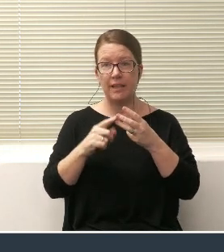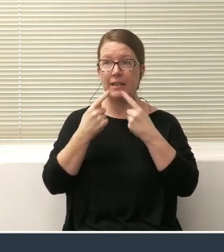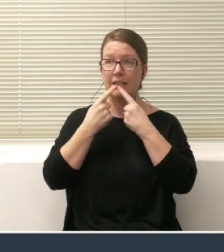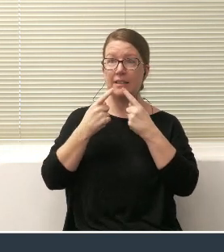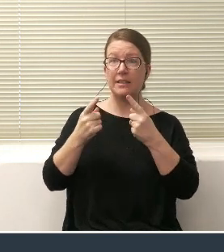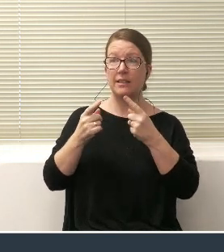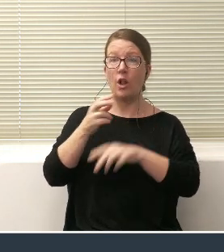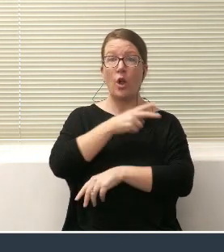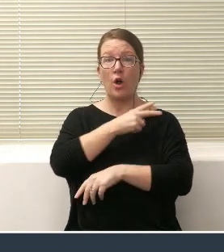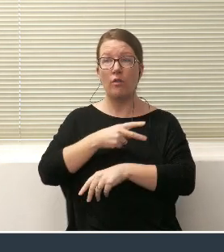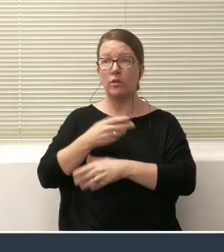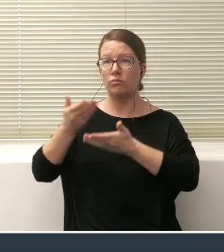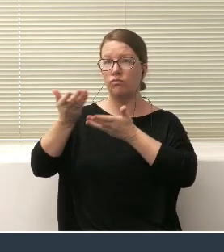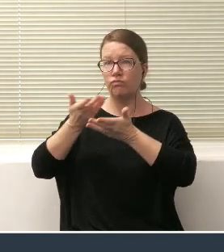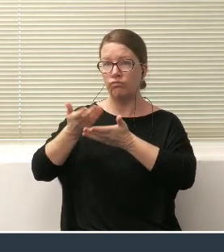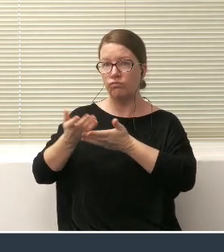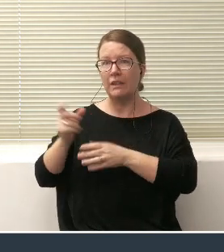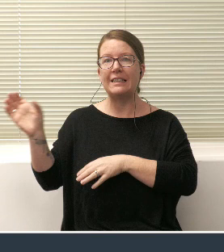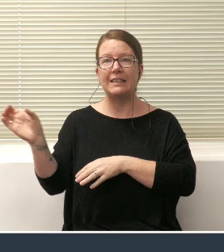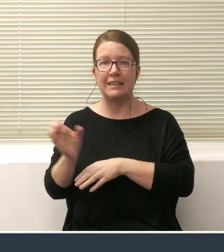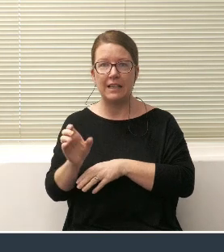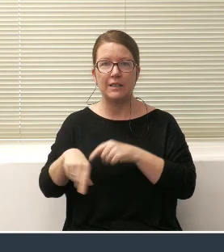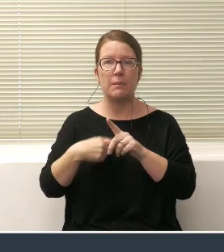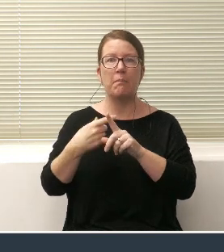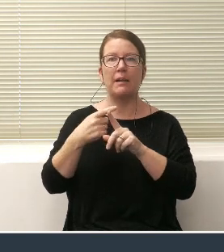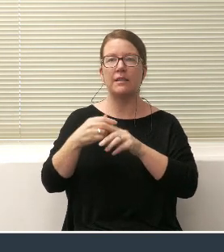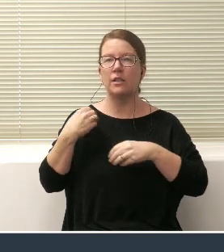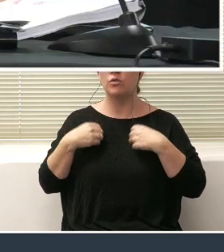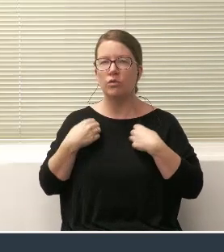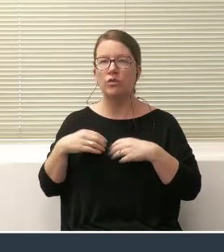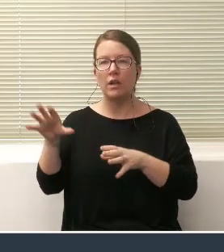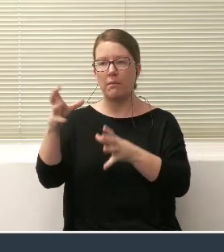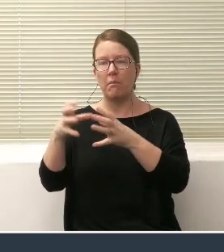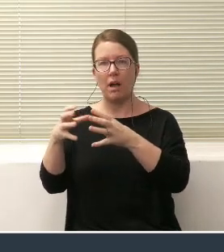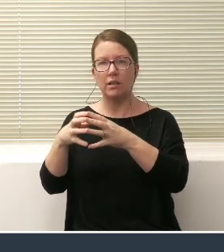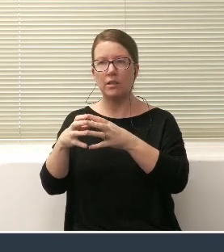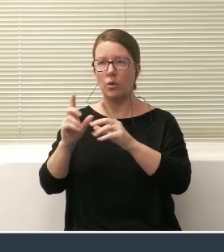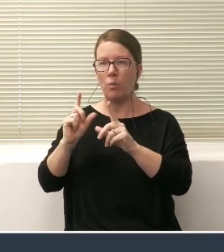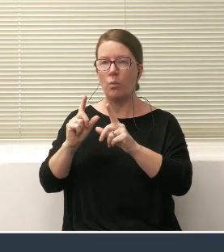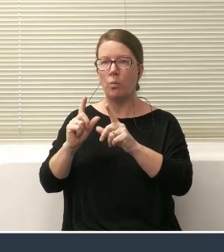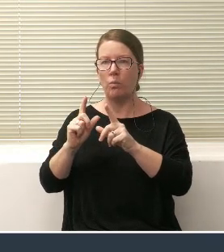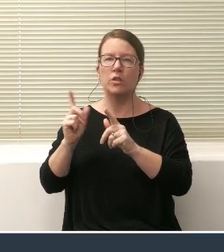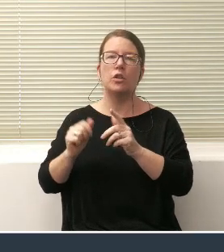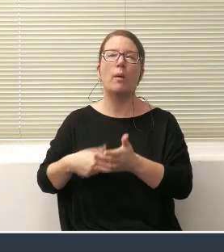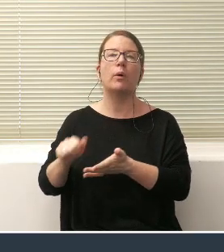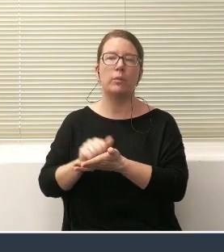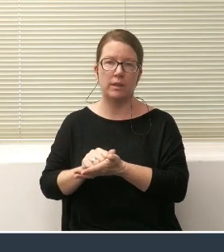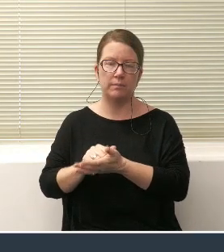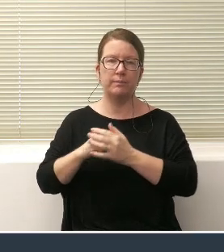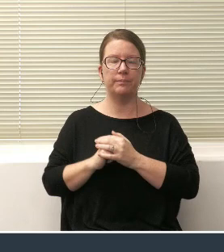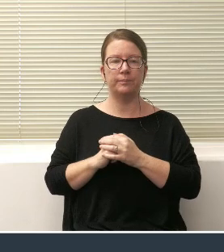affected tenants, community members and interest parties as appropriate. So I will just open up for any